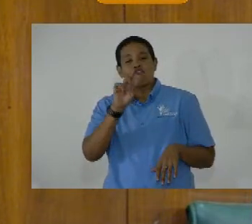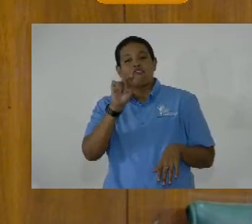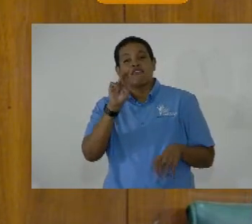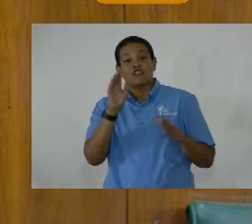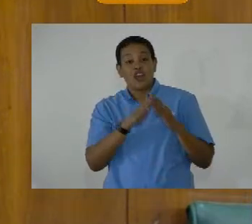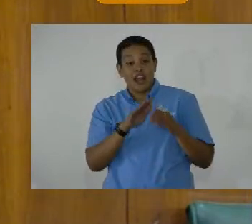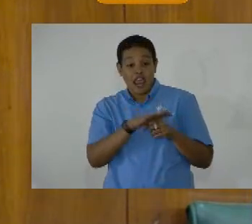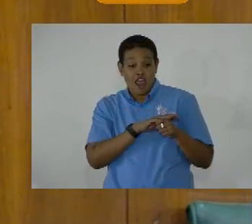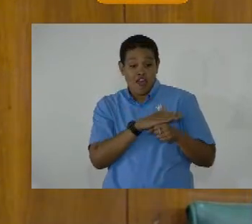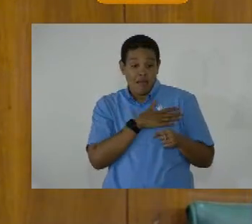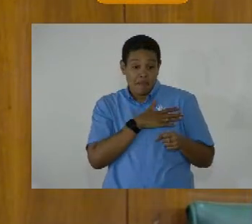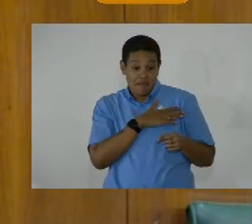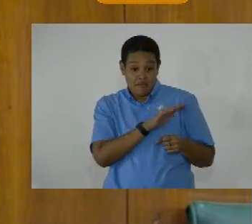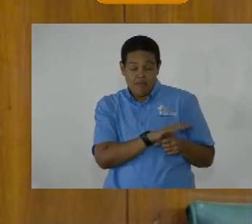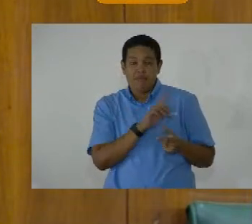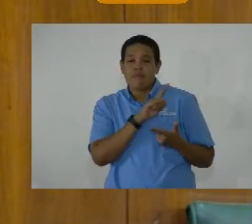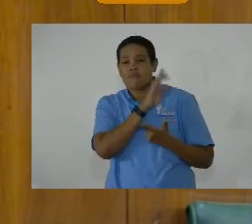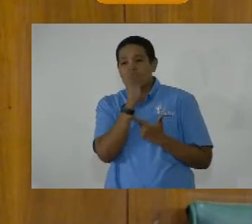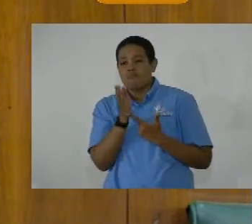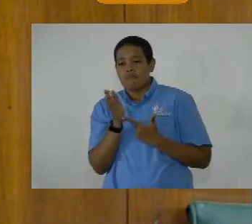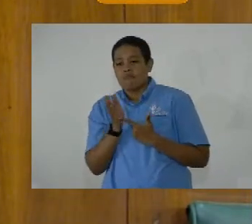constituency, and in